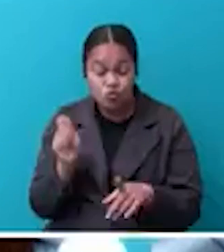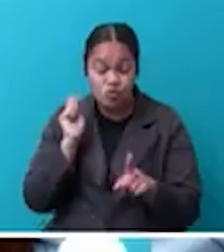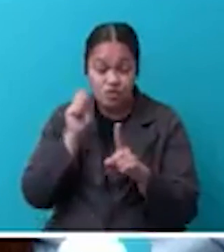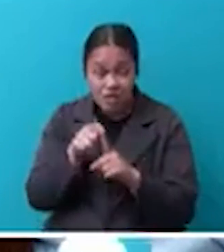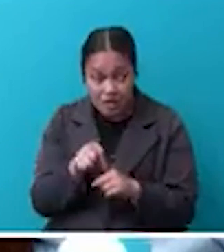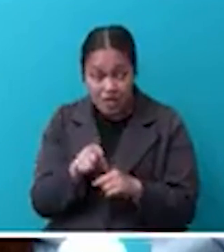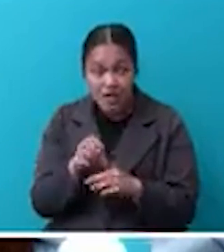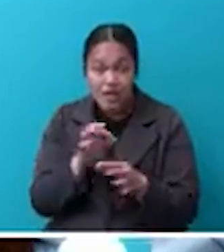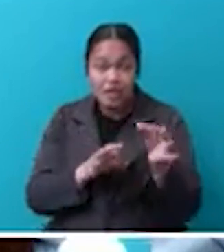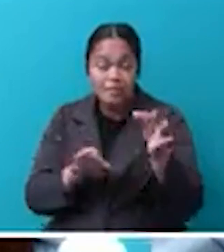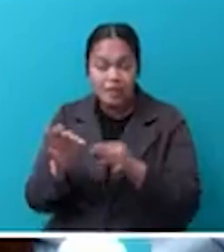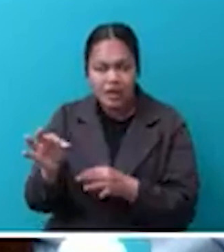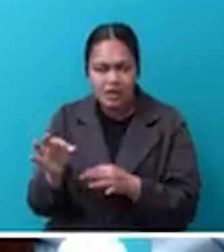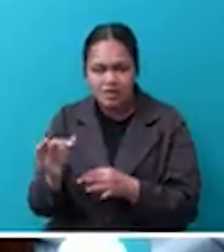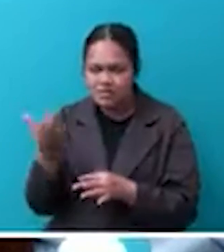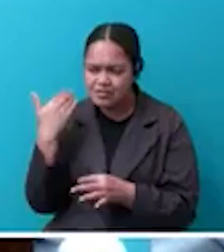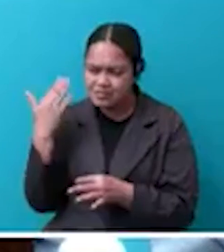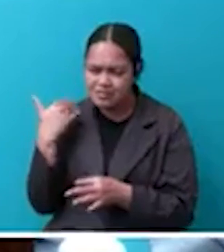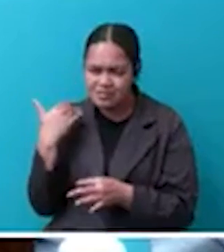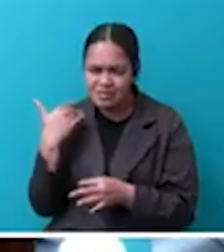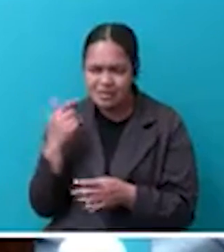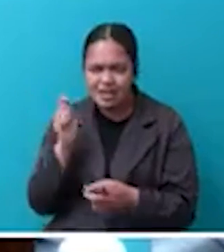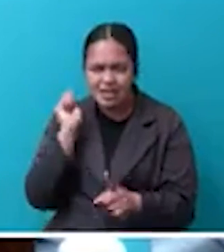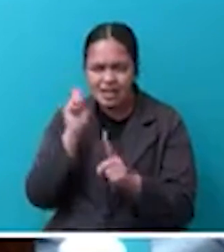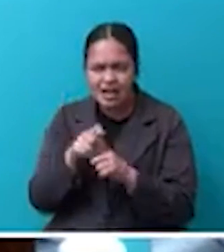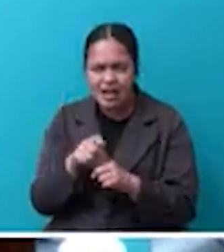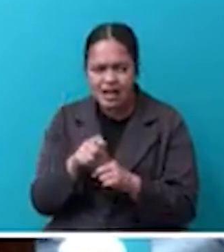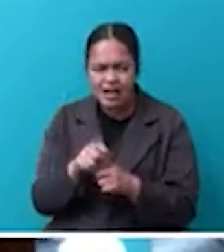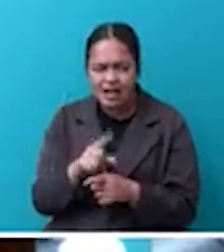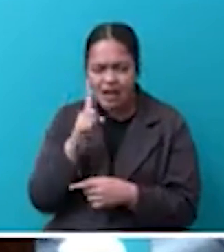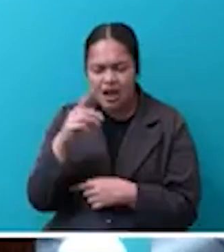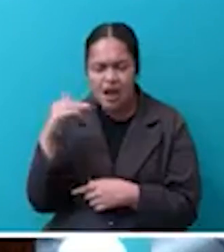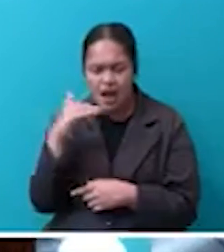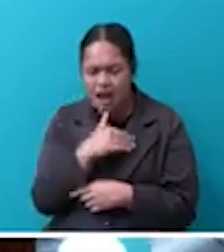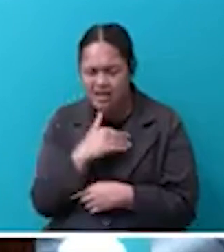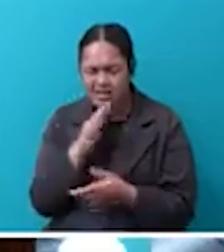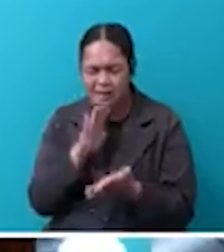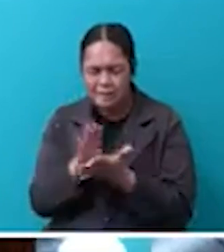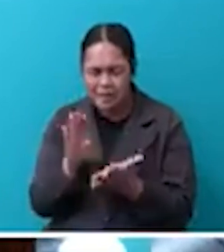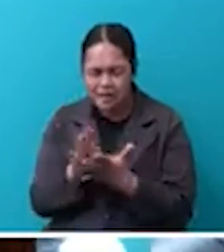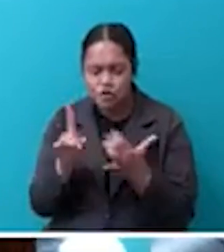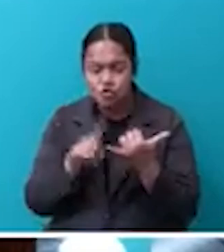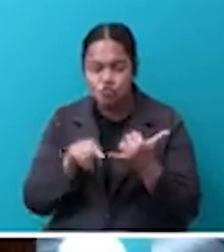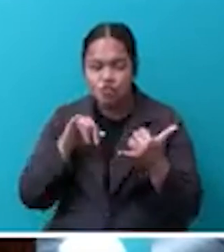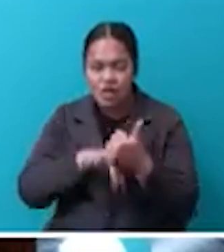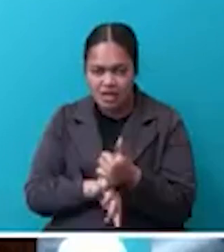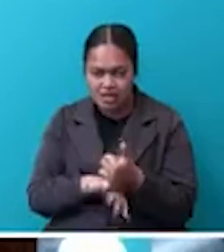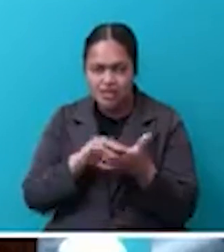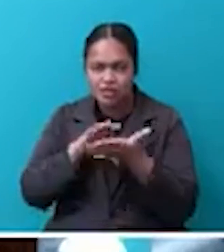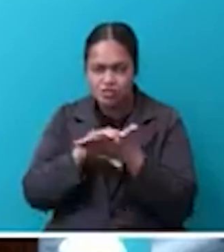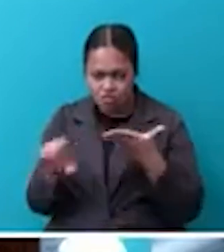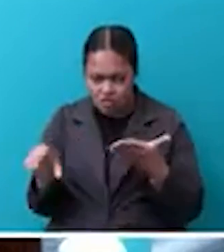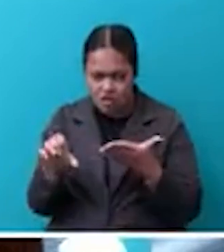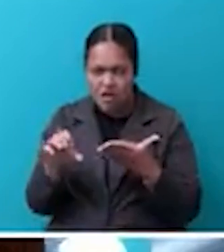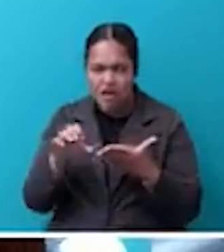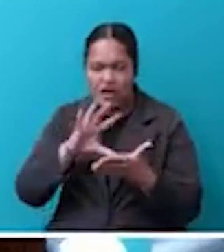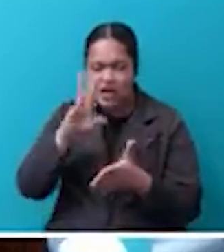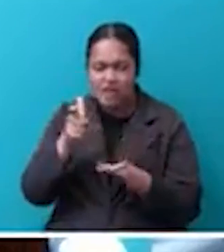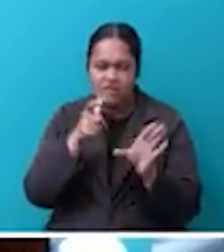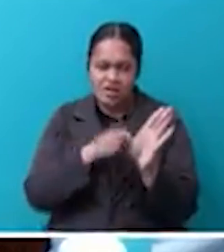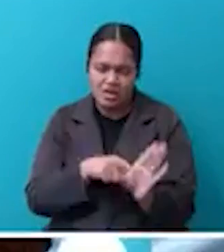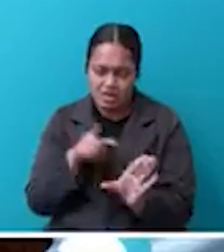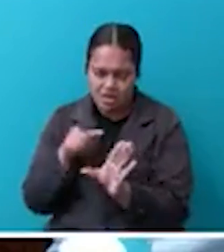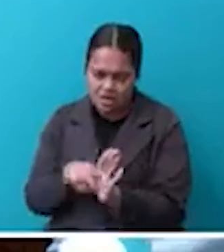to replace the current target to deploy 100 billion USD per year as climate finance. The